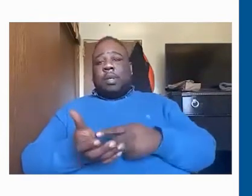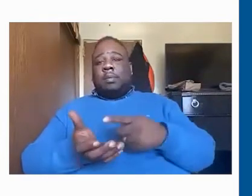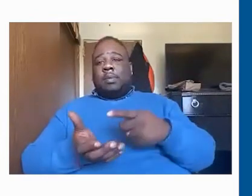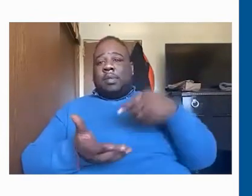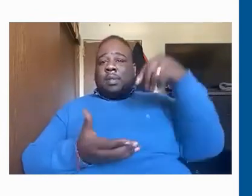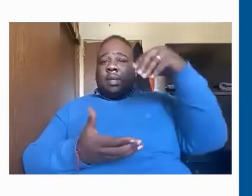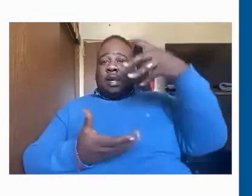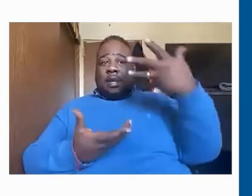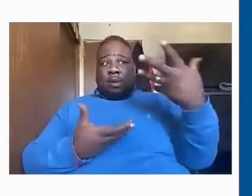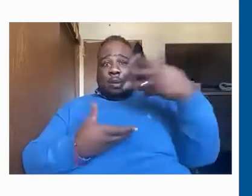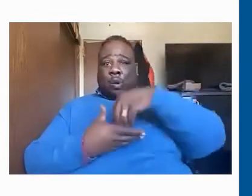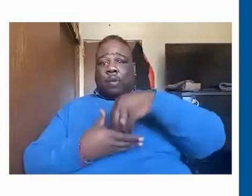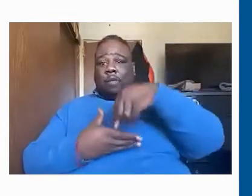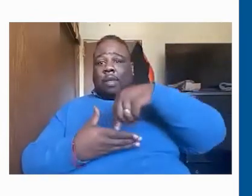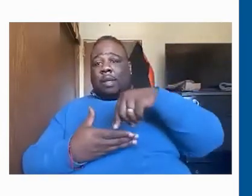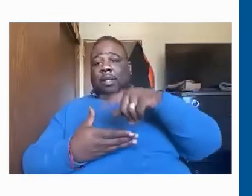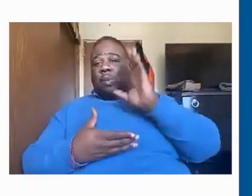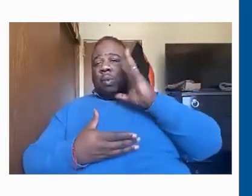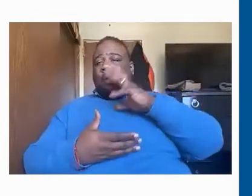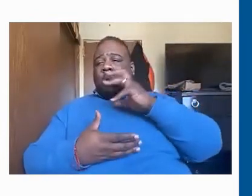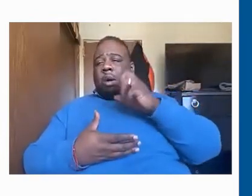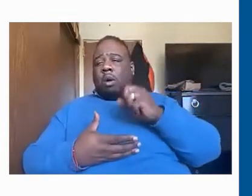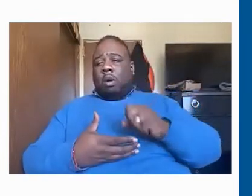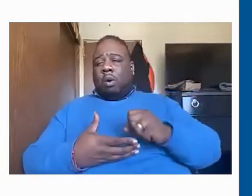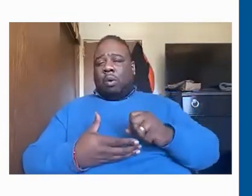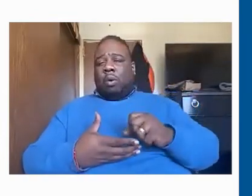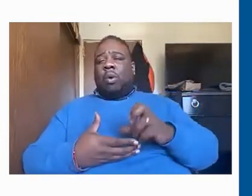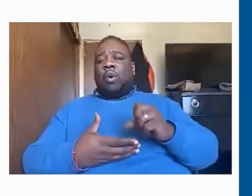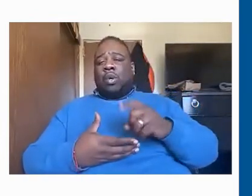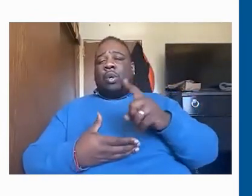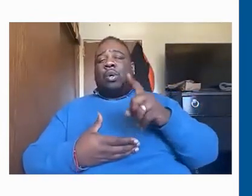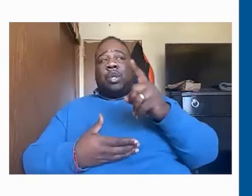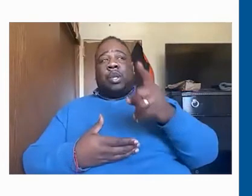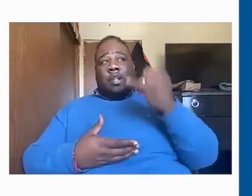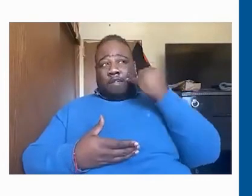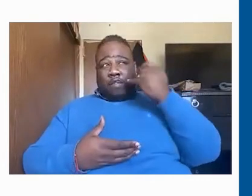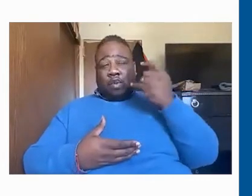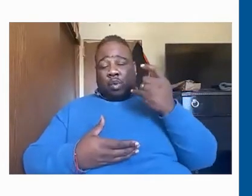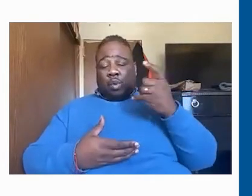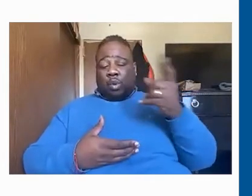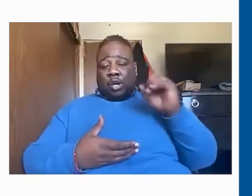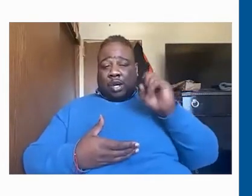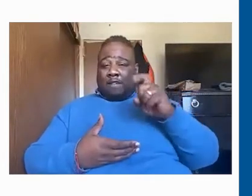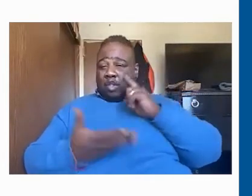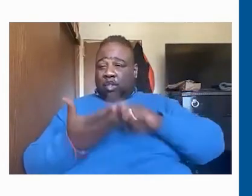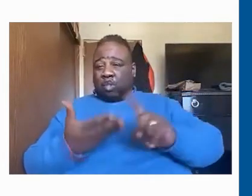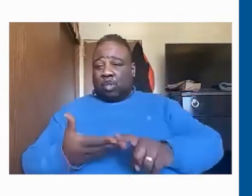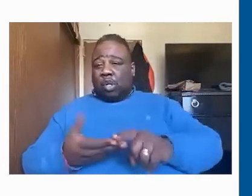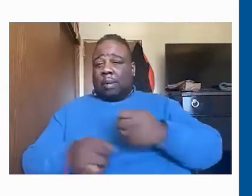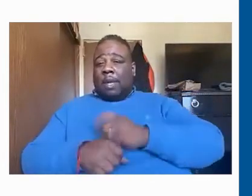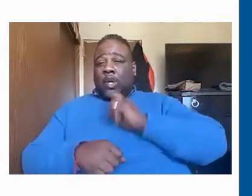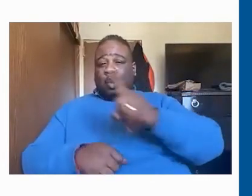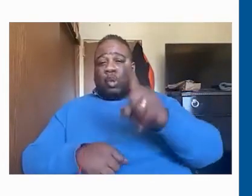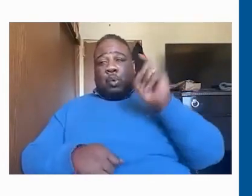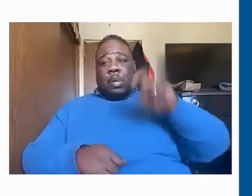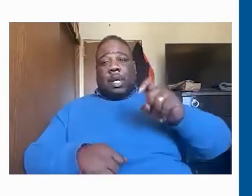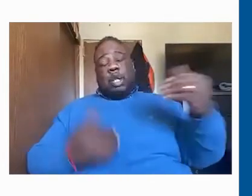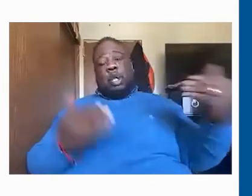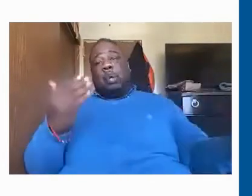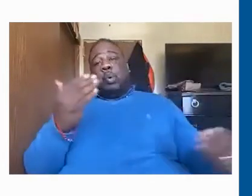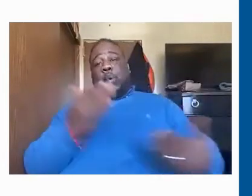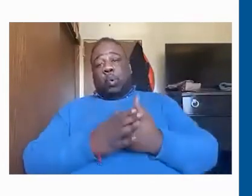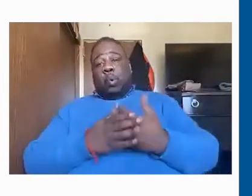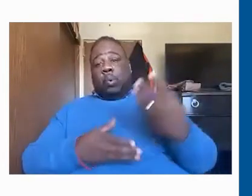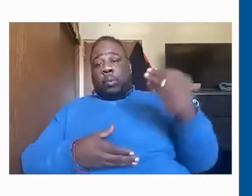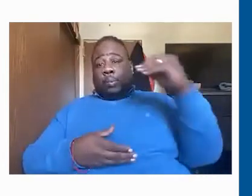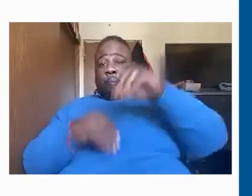to restock the go bag if you use supplies or in case you feel if the supplies are no longer good.